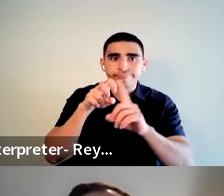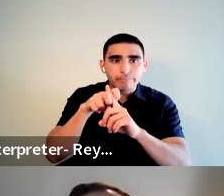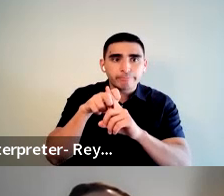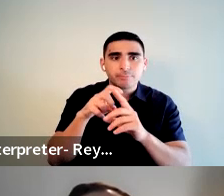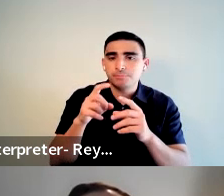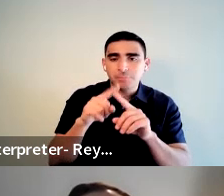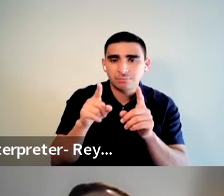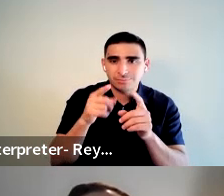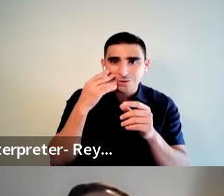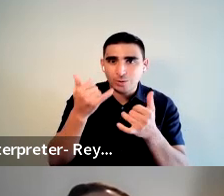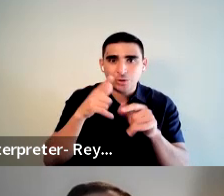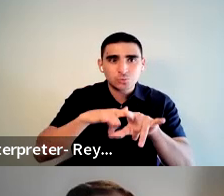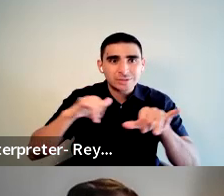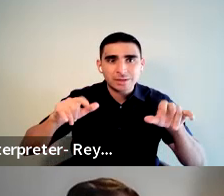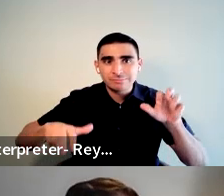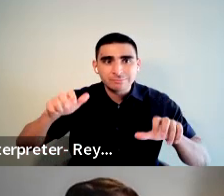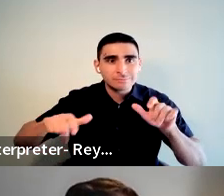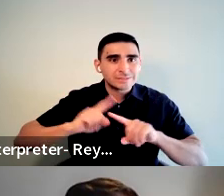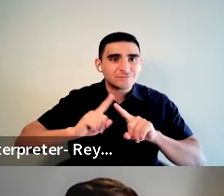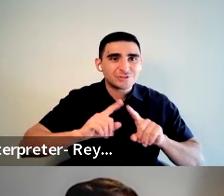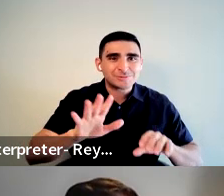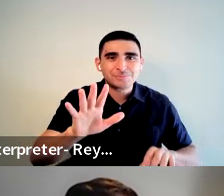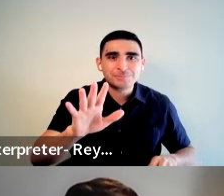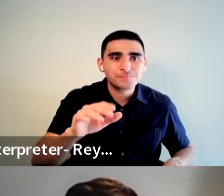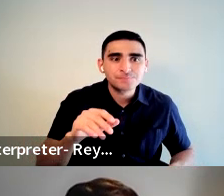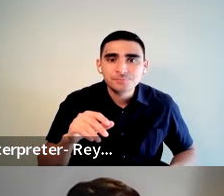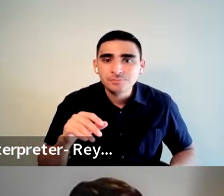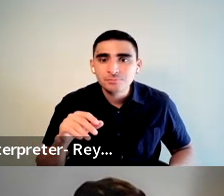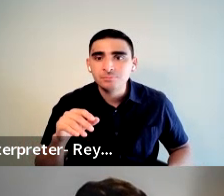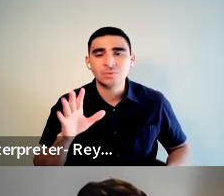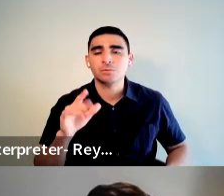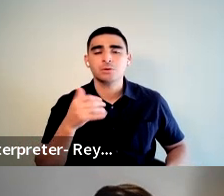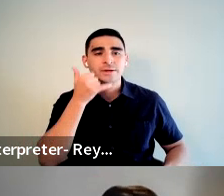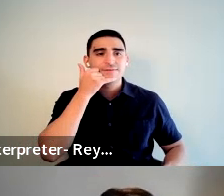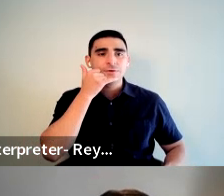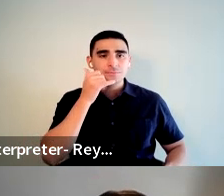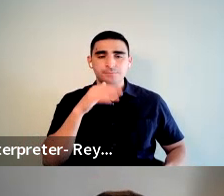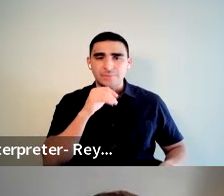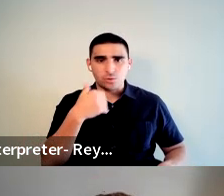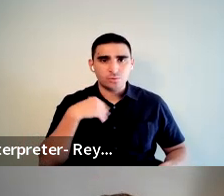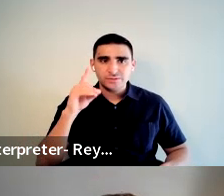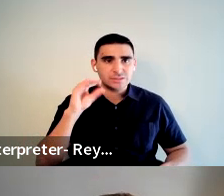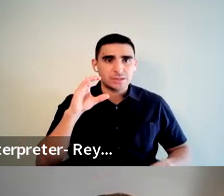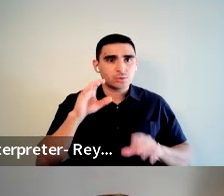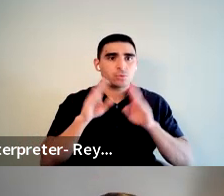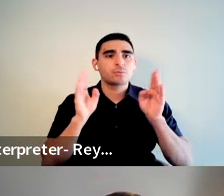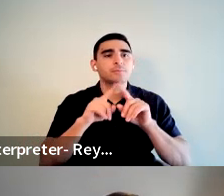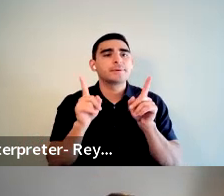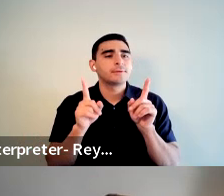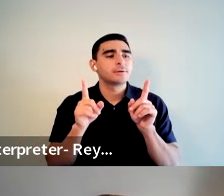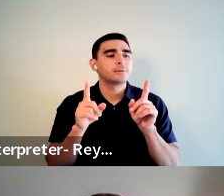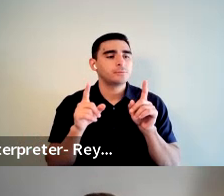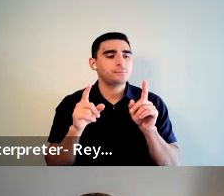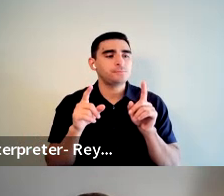multitasking. No, it's okay. Yeah, I don't have the document open, but I can just speak to, I think